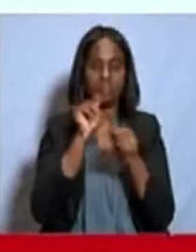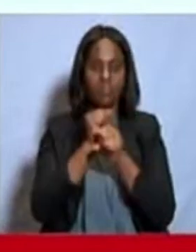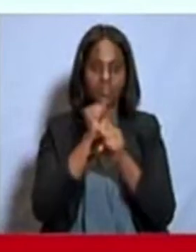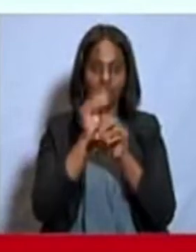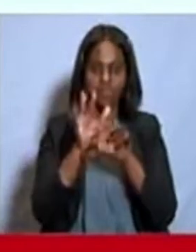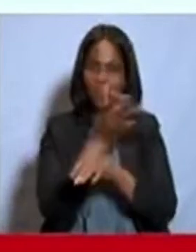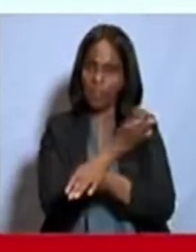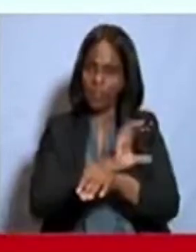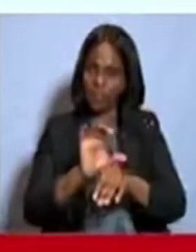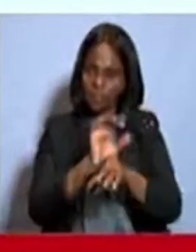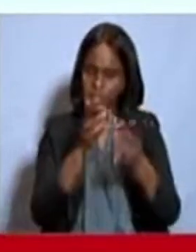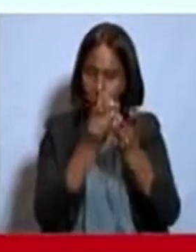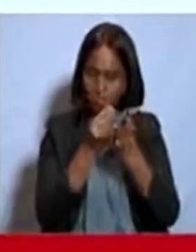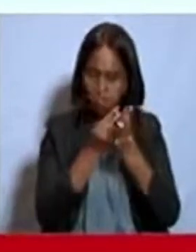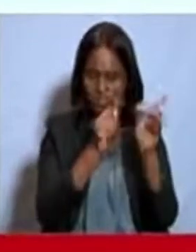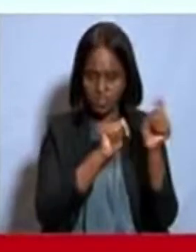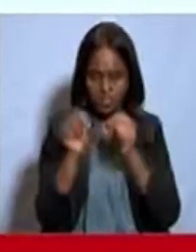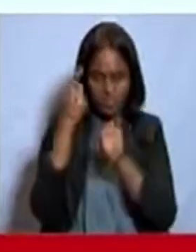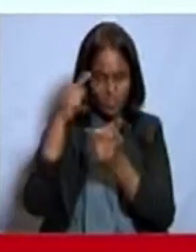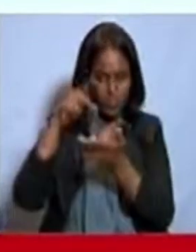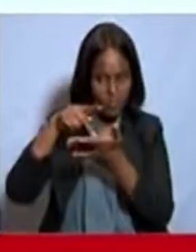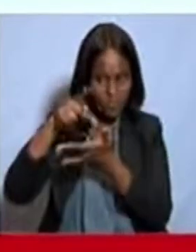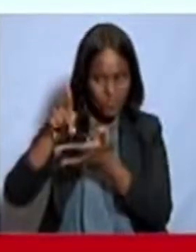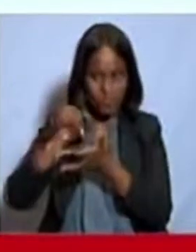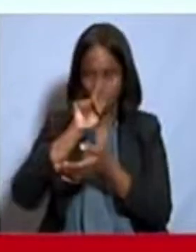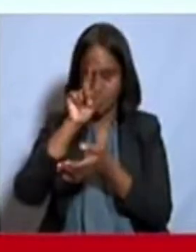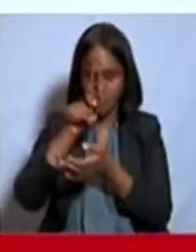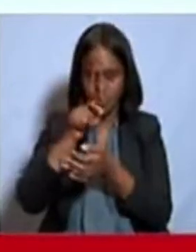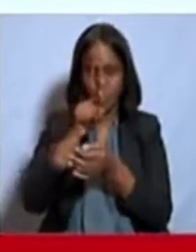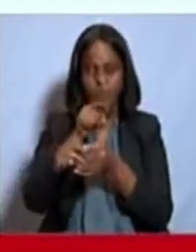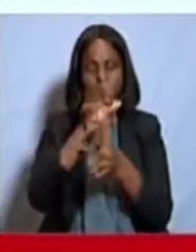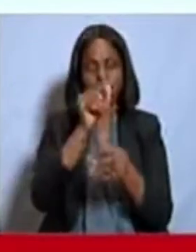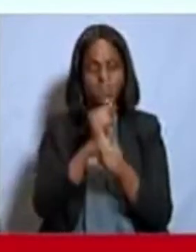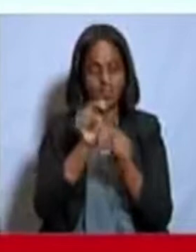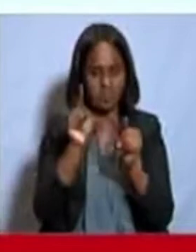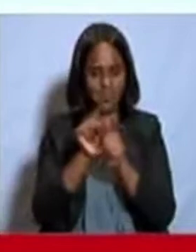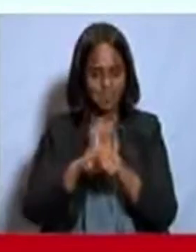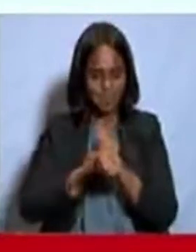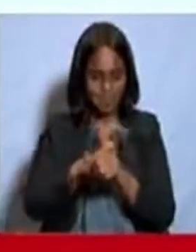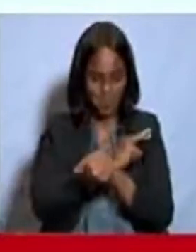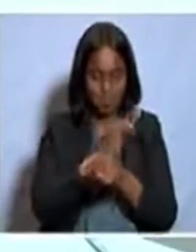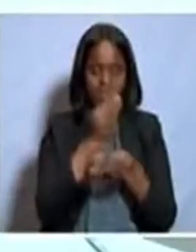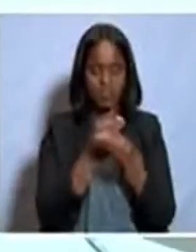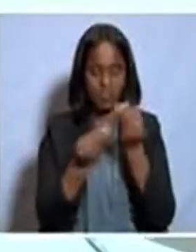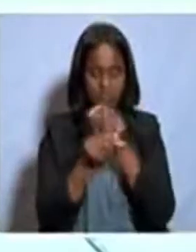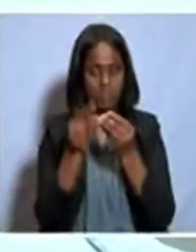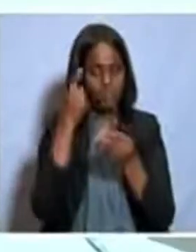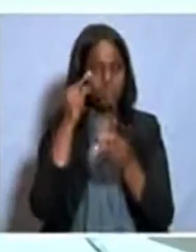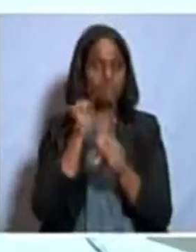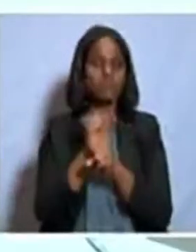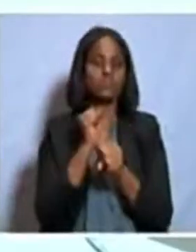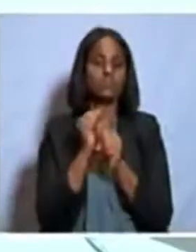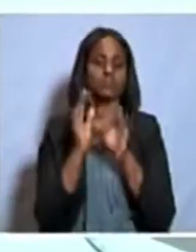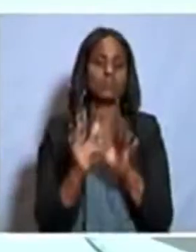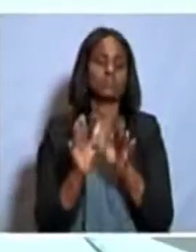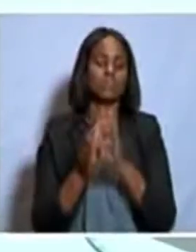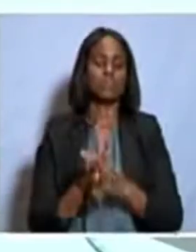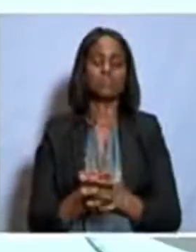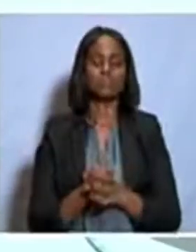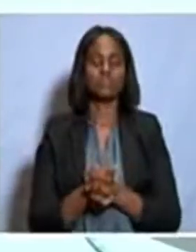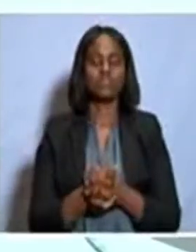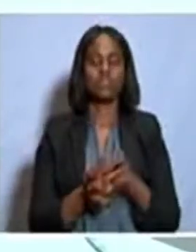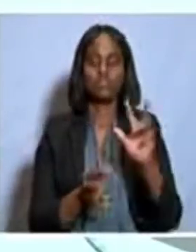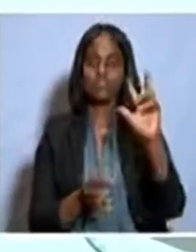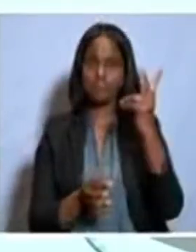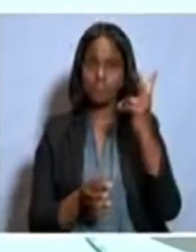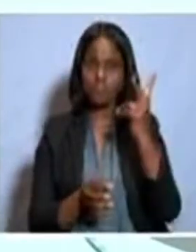electronic funds transfer for payment of NEMA, NEMA receipts and staff contracts for contractual workers.